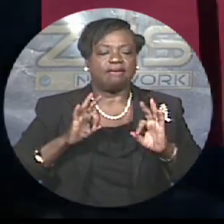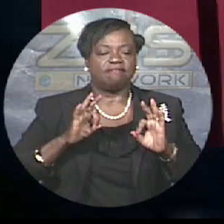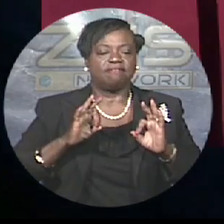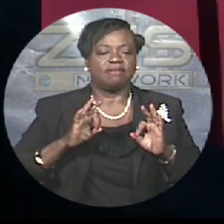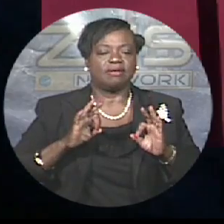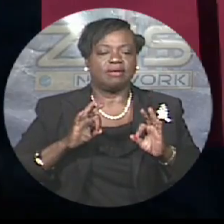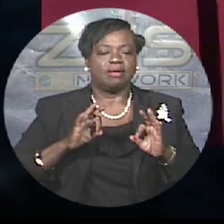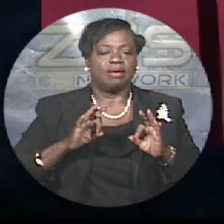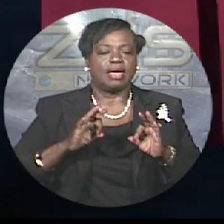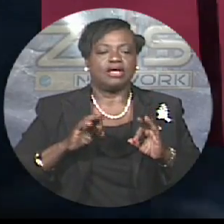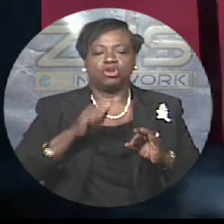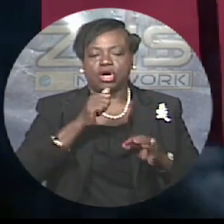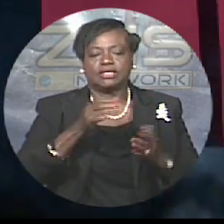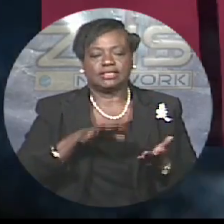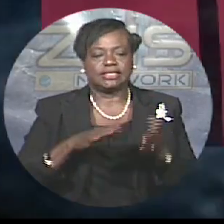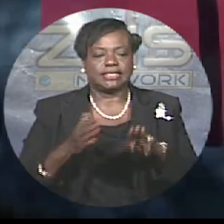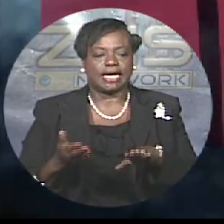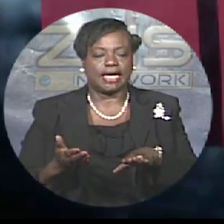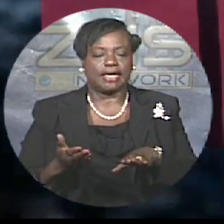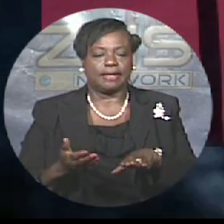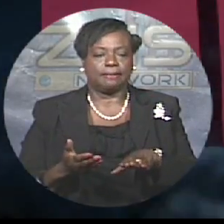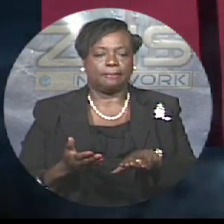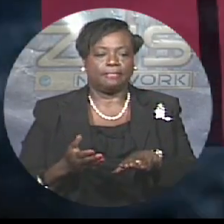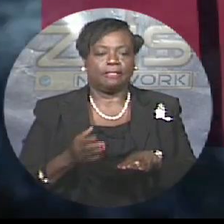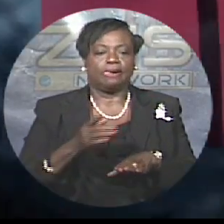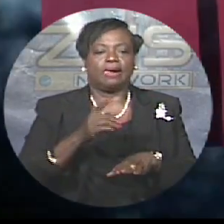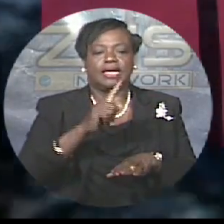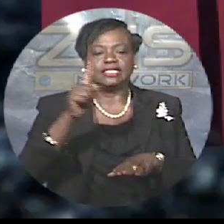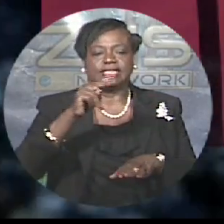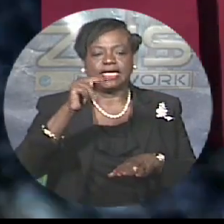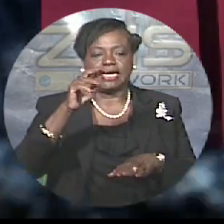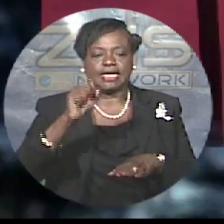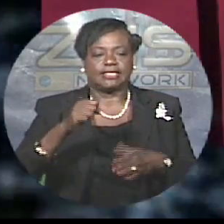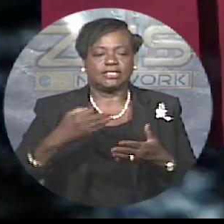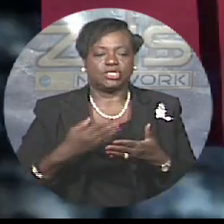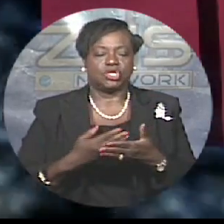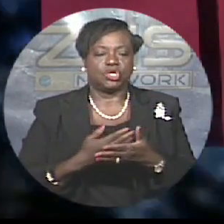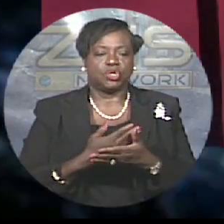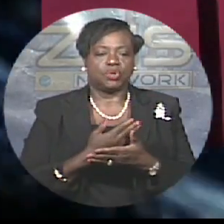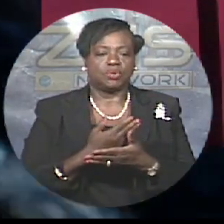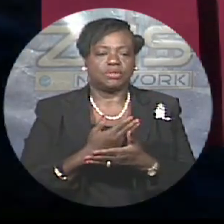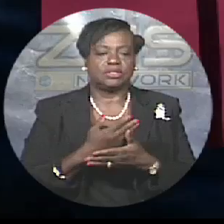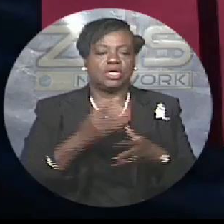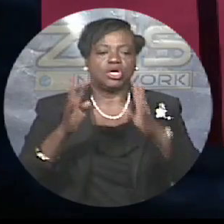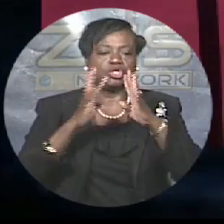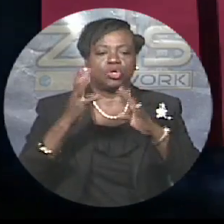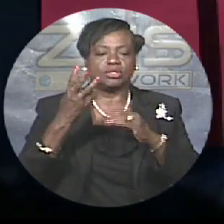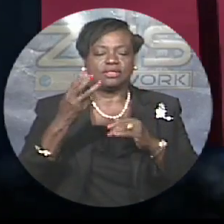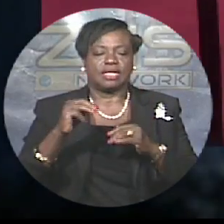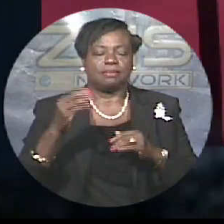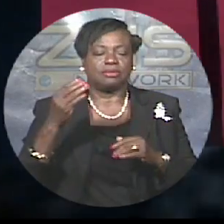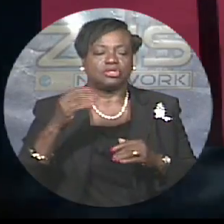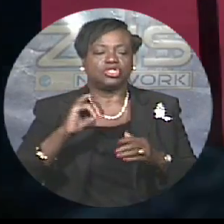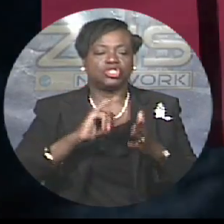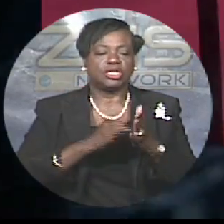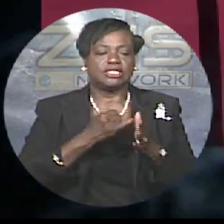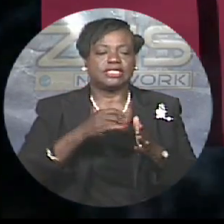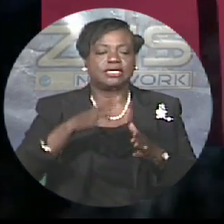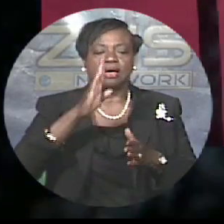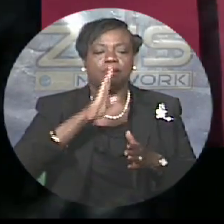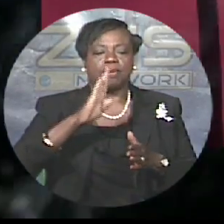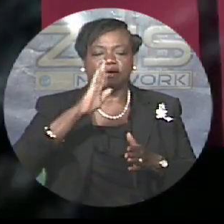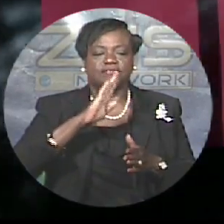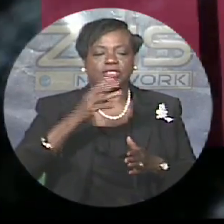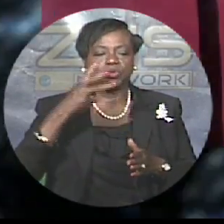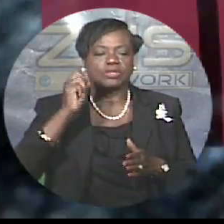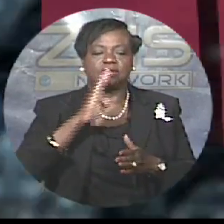my life back. ZNS News caught up with her and other residents just as breakfast was being served to the evacuees who spent the